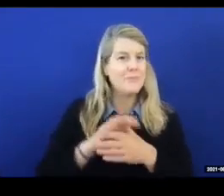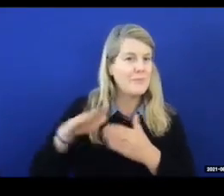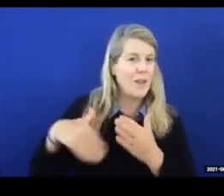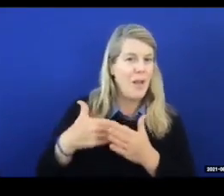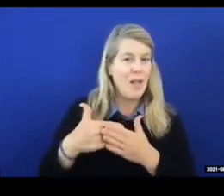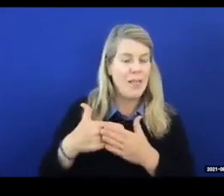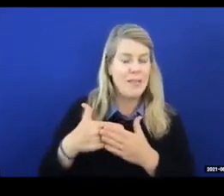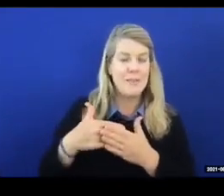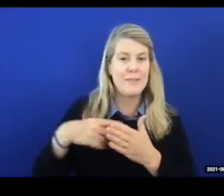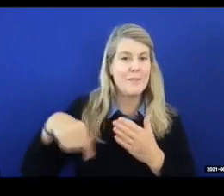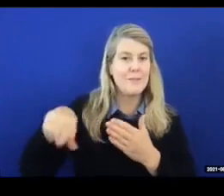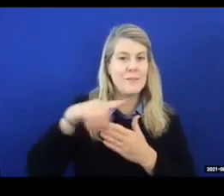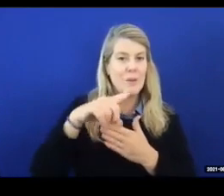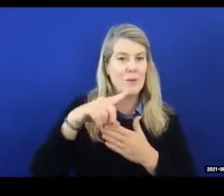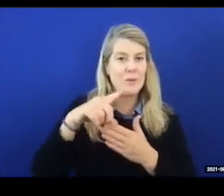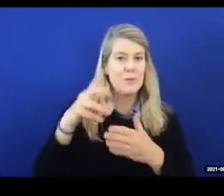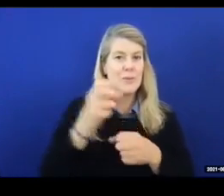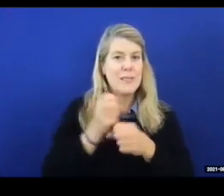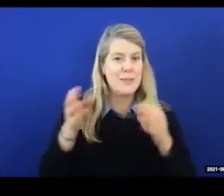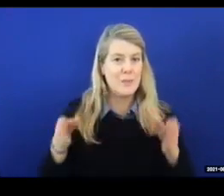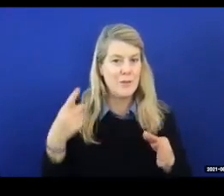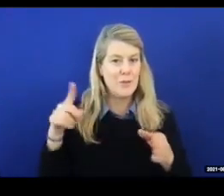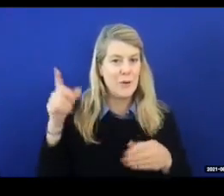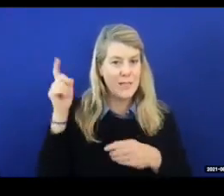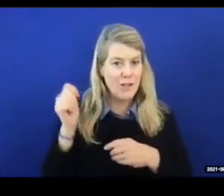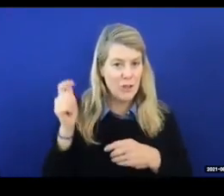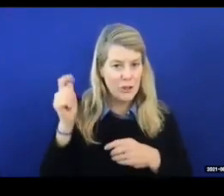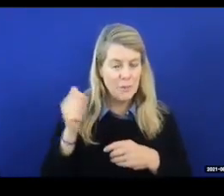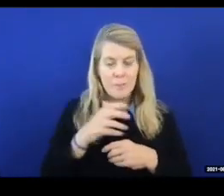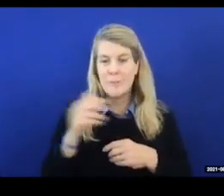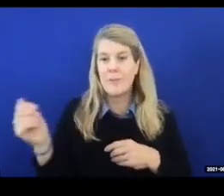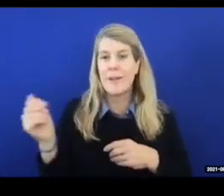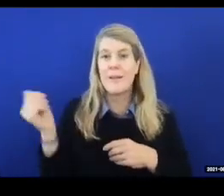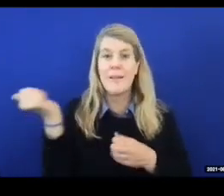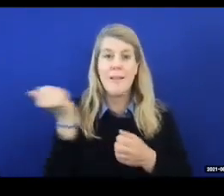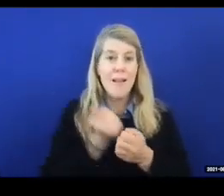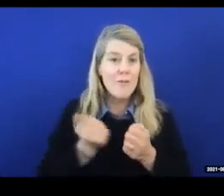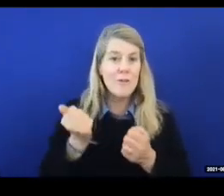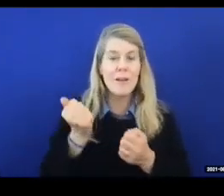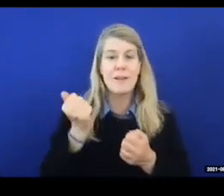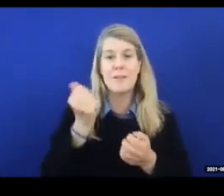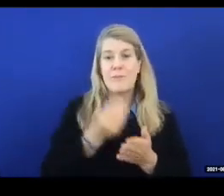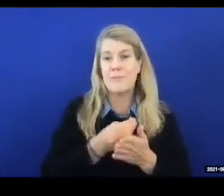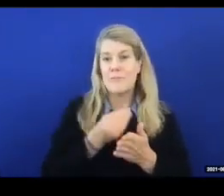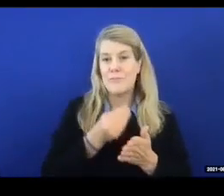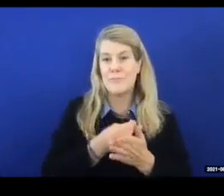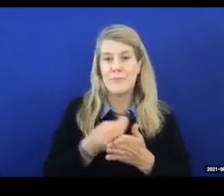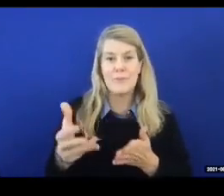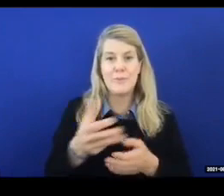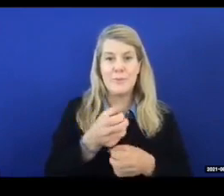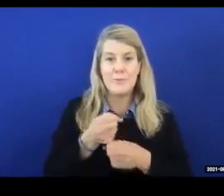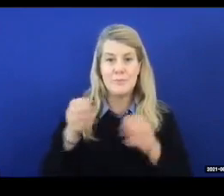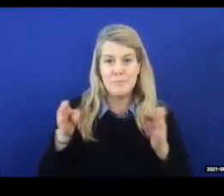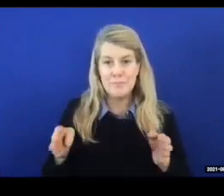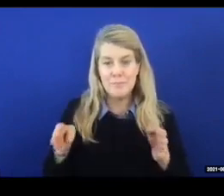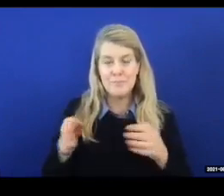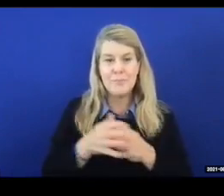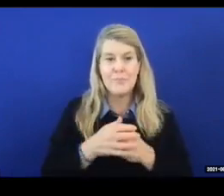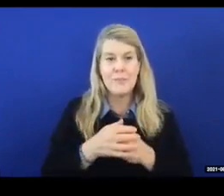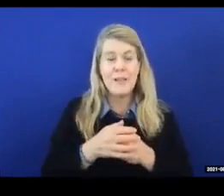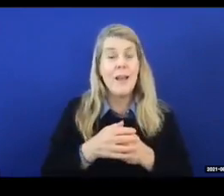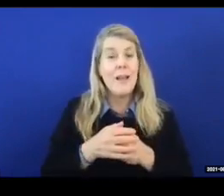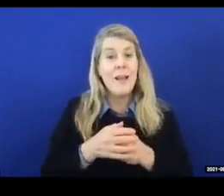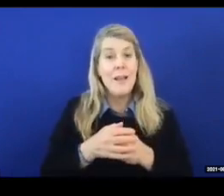Congratulations to all of these Scherer scholars and to every SMC scholarship recipient.